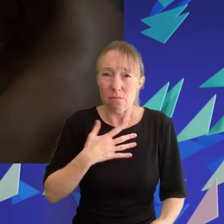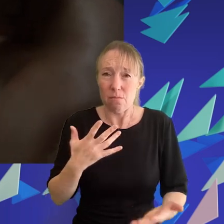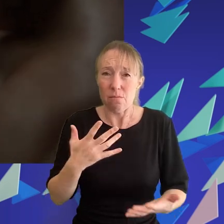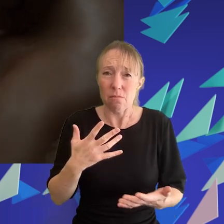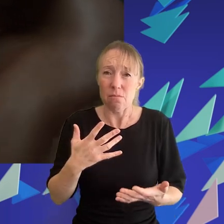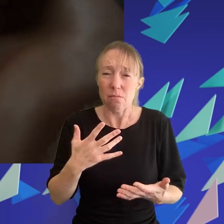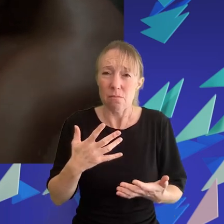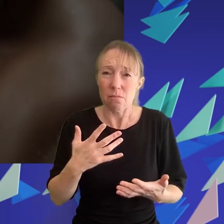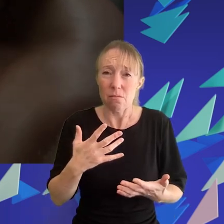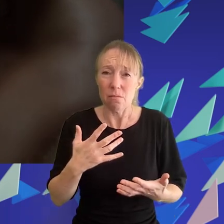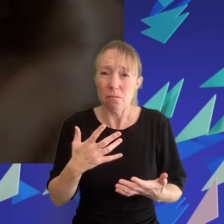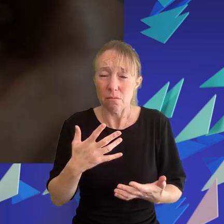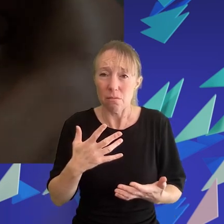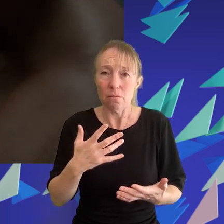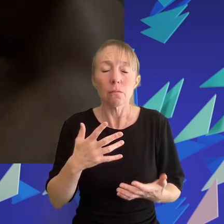sister...